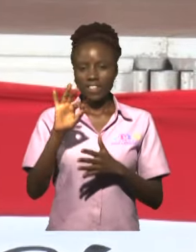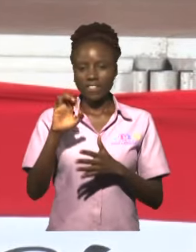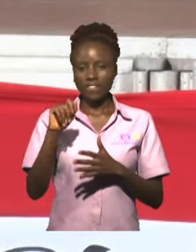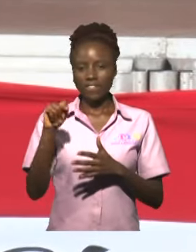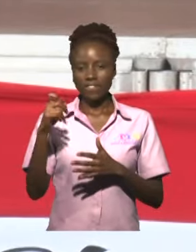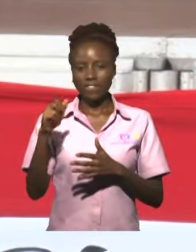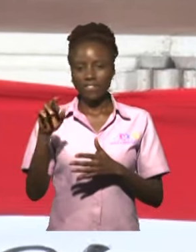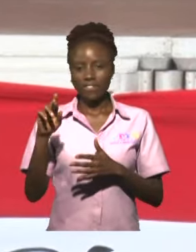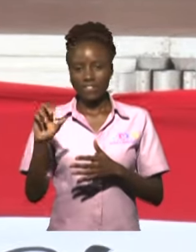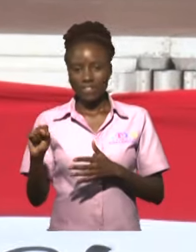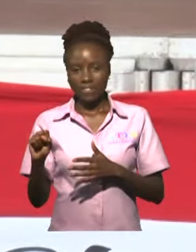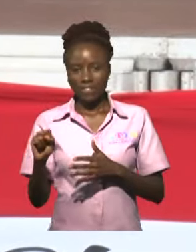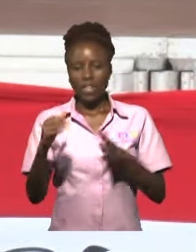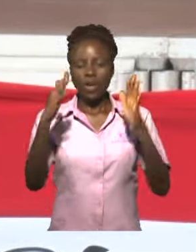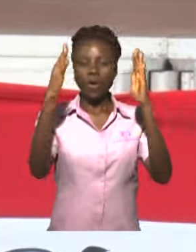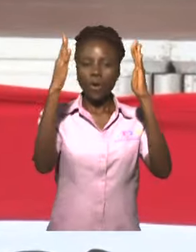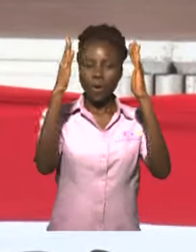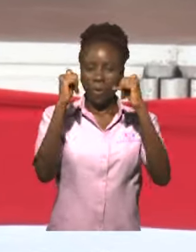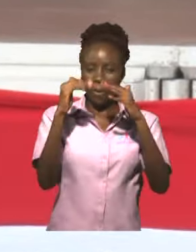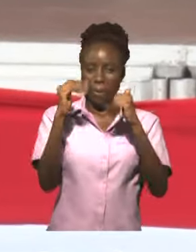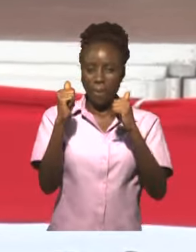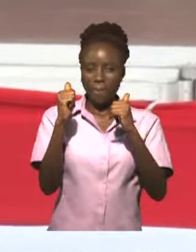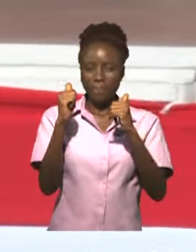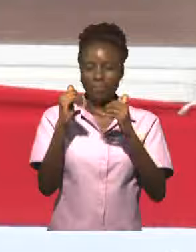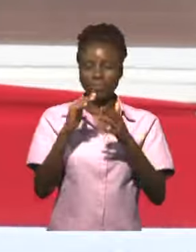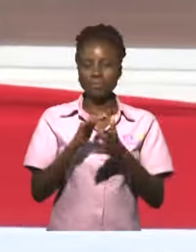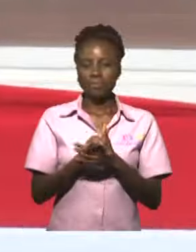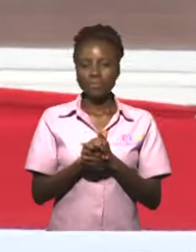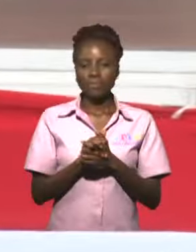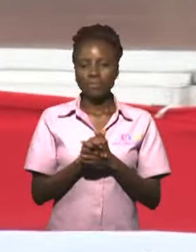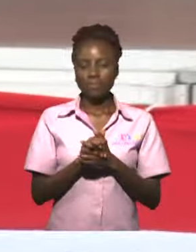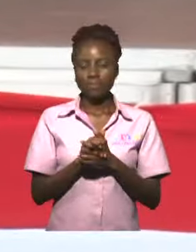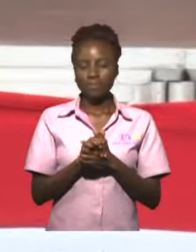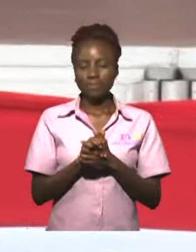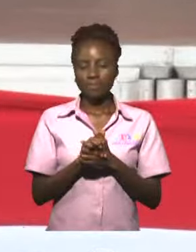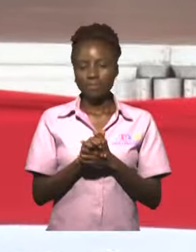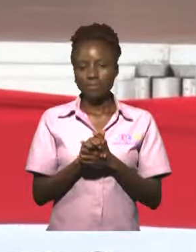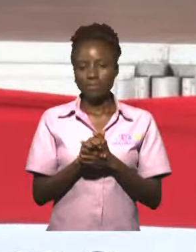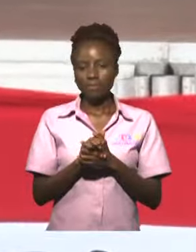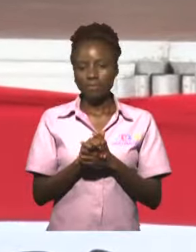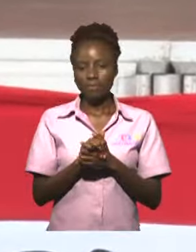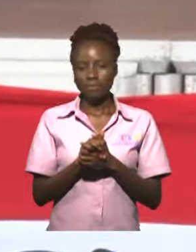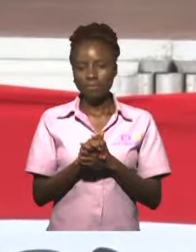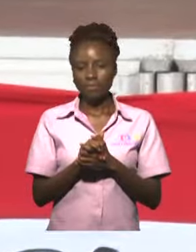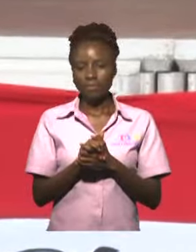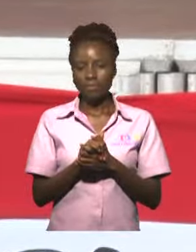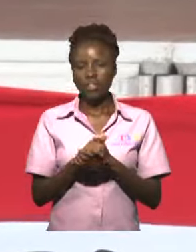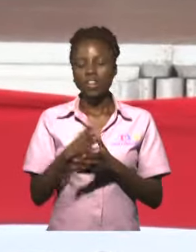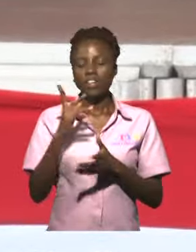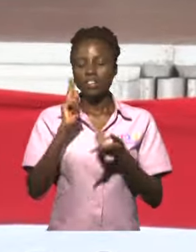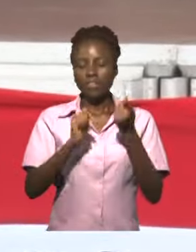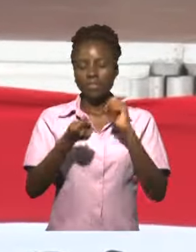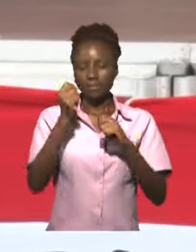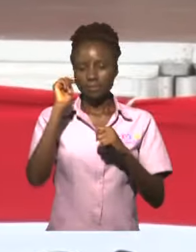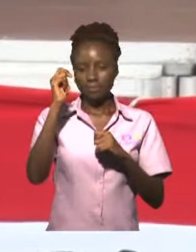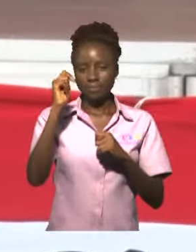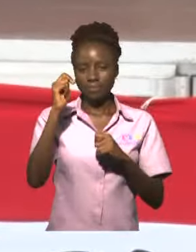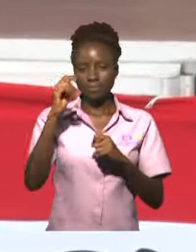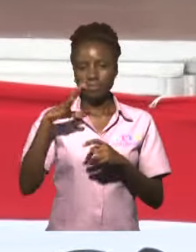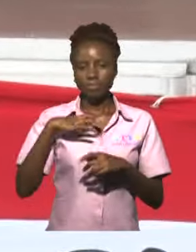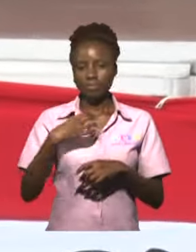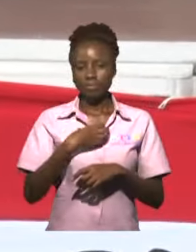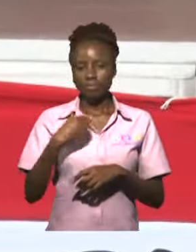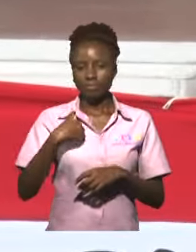Hello. Hope is a thing with feathers that perches within the soul. Trinidad and Tobago, our